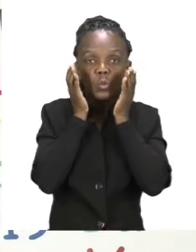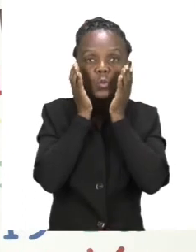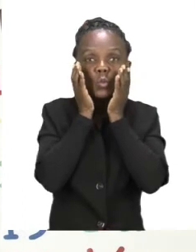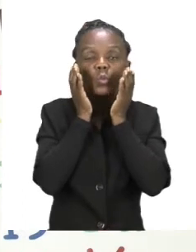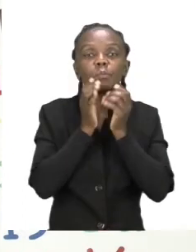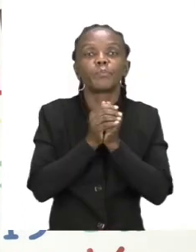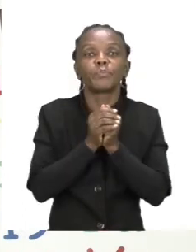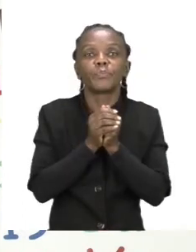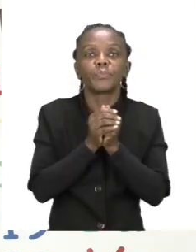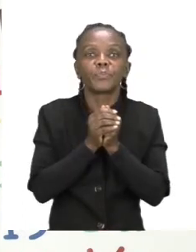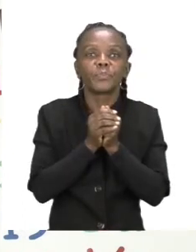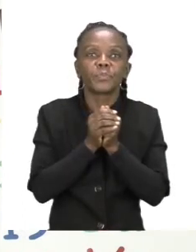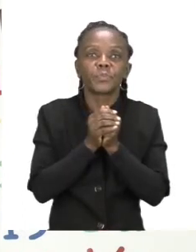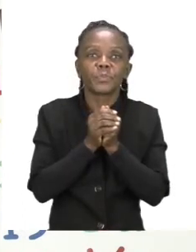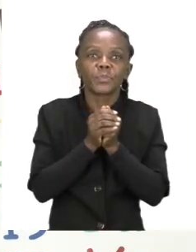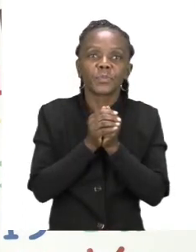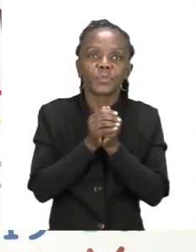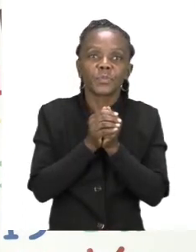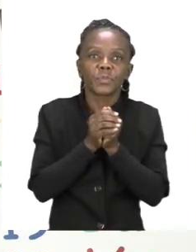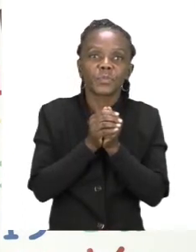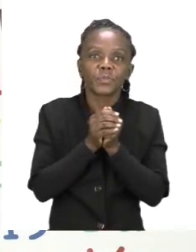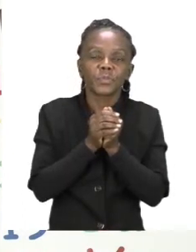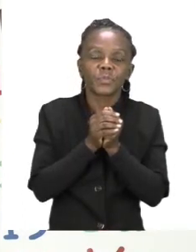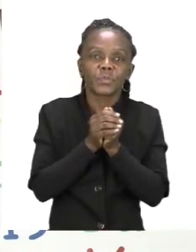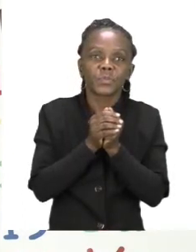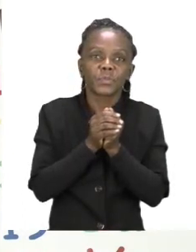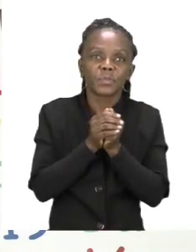dry. And then I'm going to take a little bit of my couscous